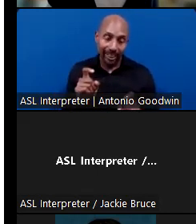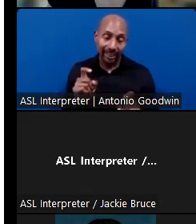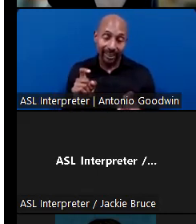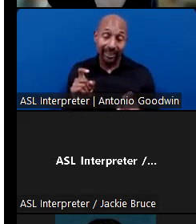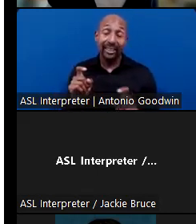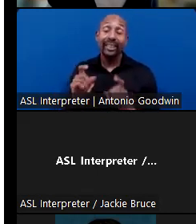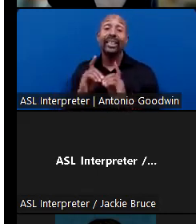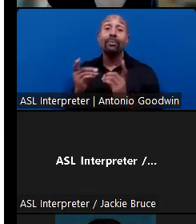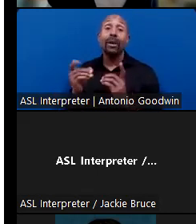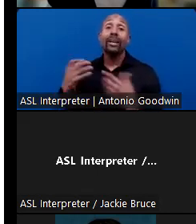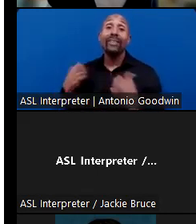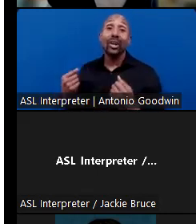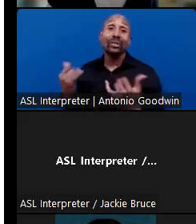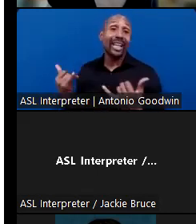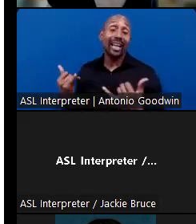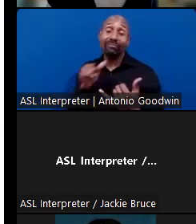test.